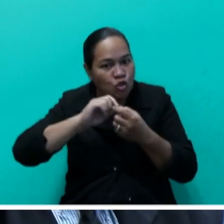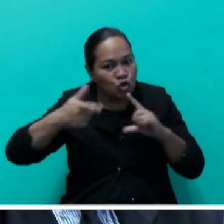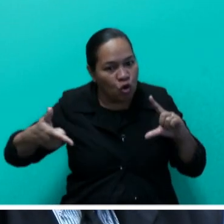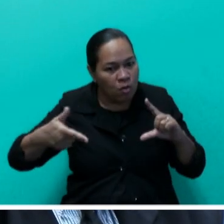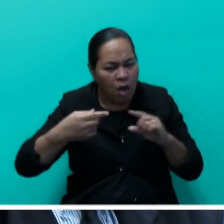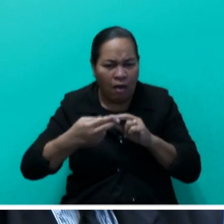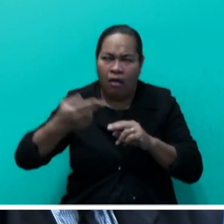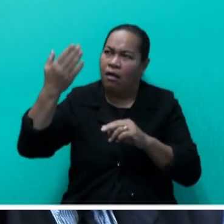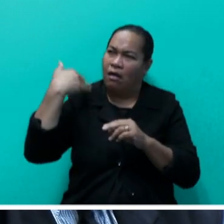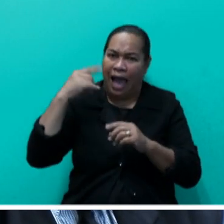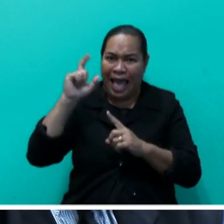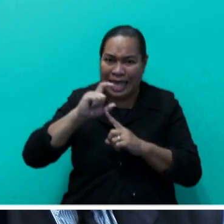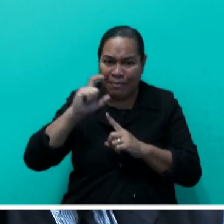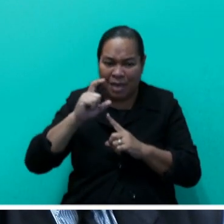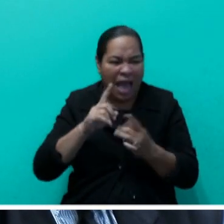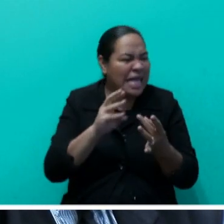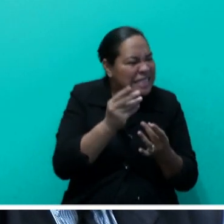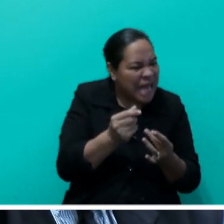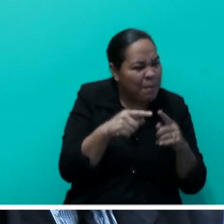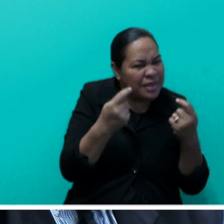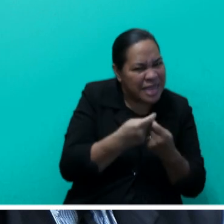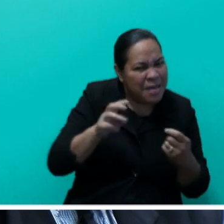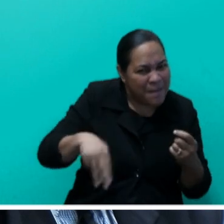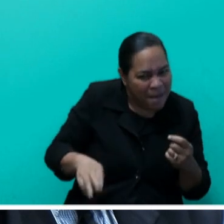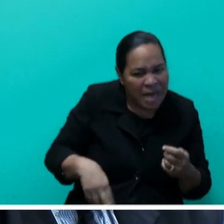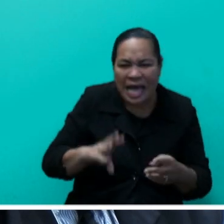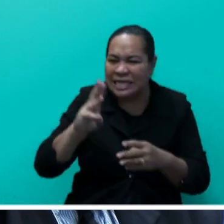some team members, and the Fiji Rugby Interim